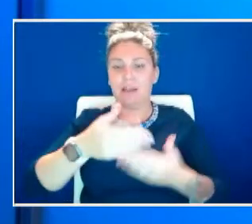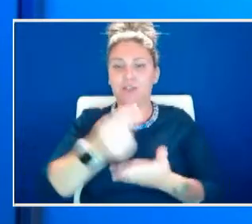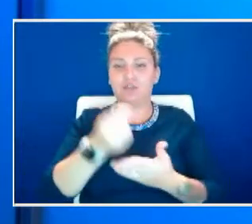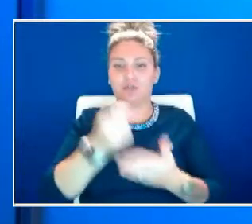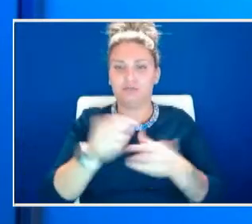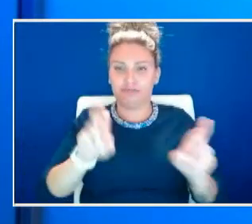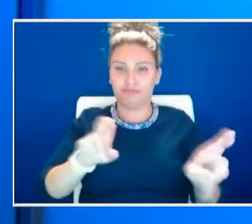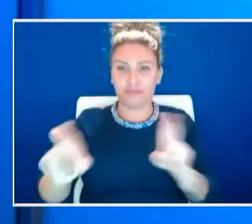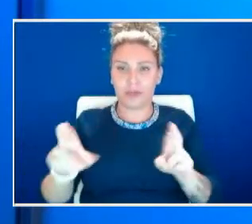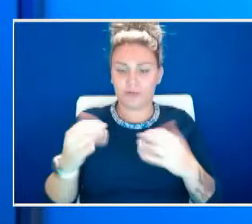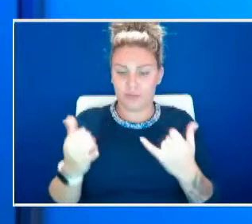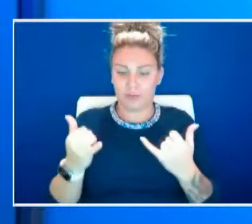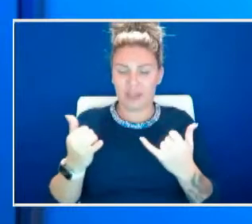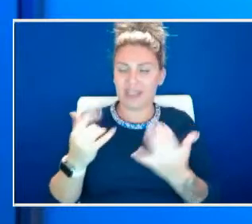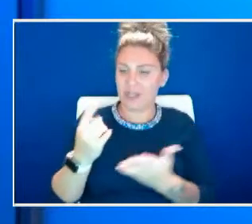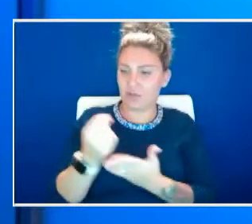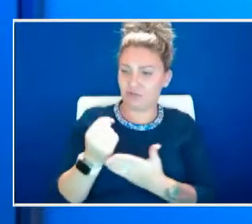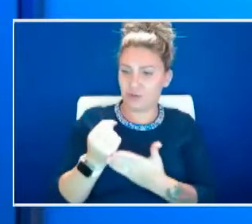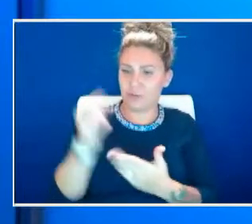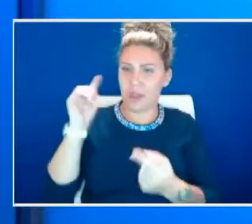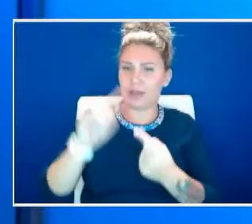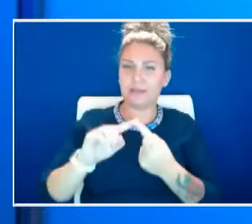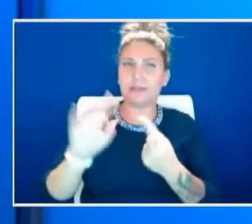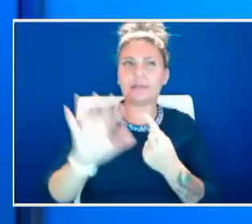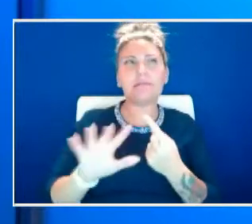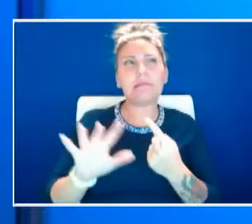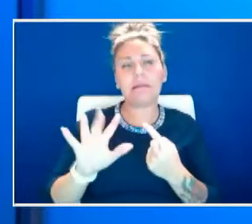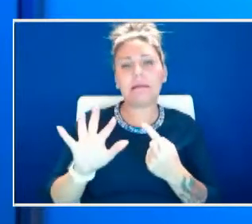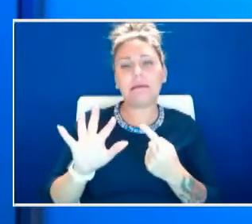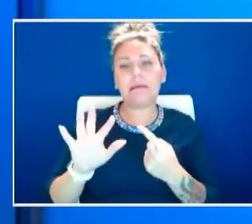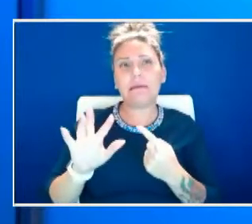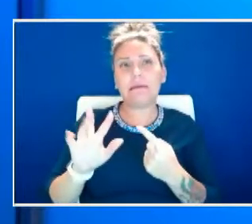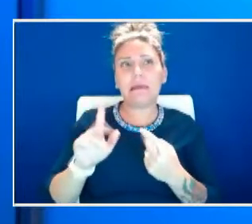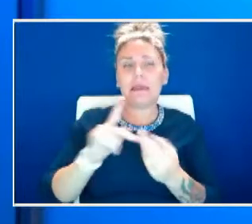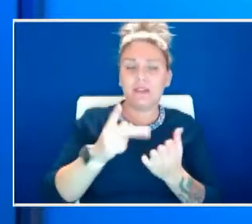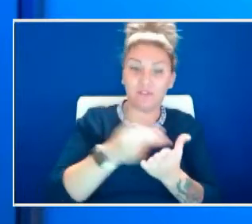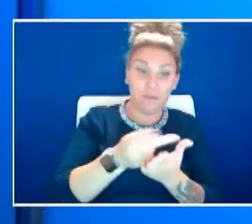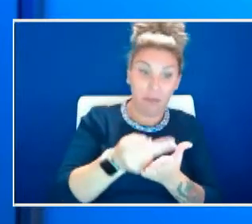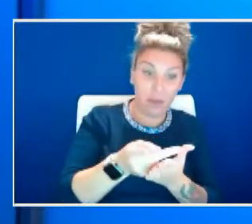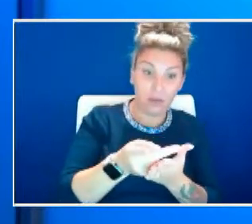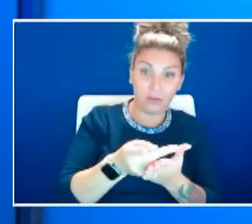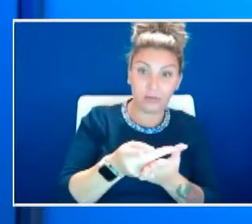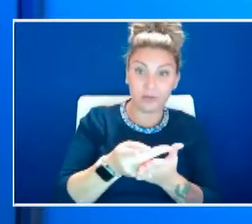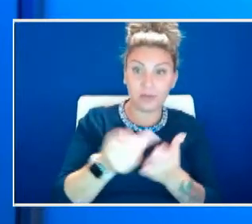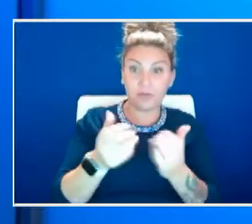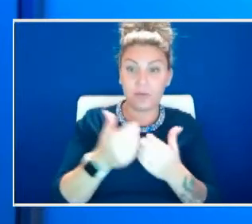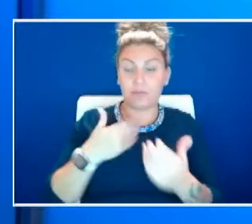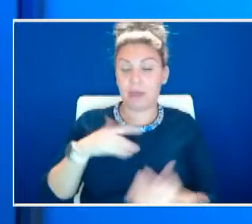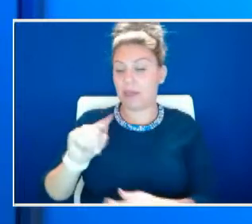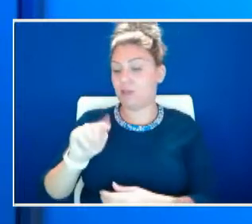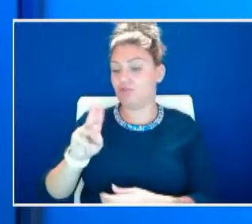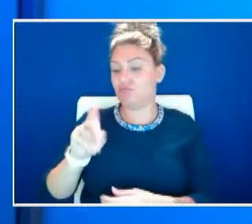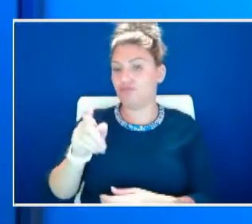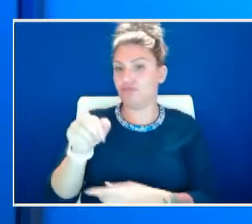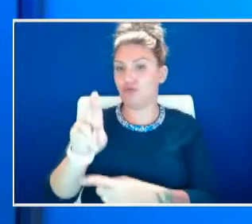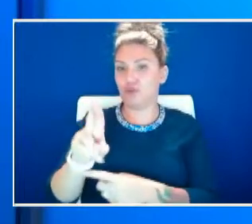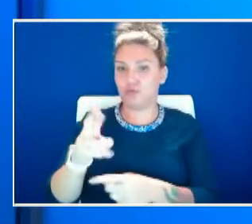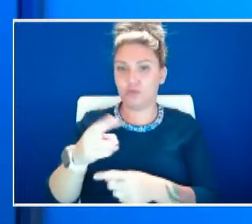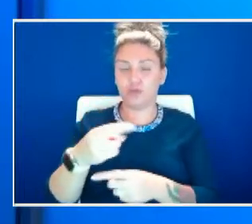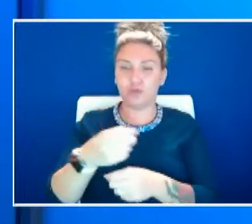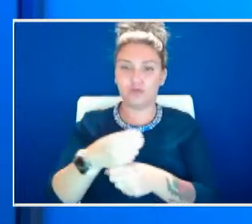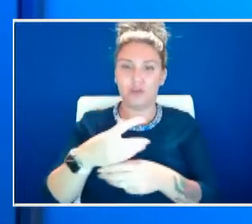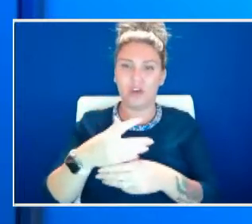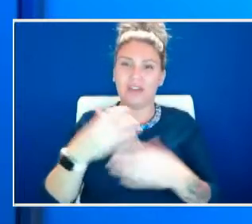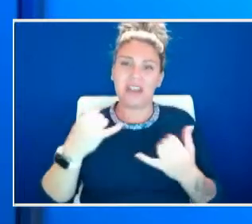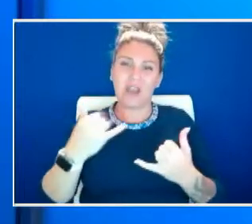now I'll be on treatment until either it fails with my tumors growing more, because now it's in my lungs and